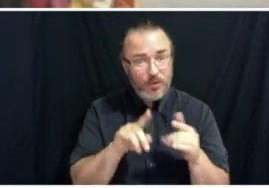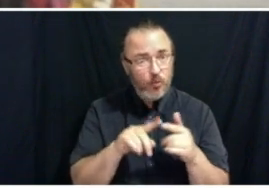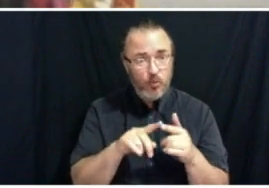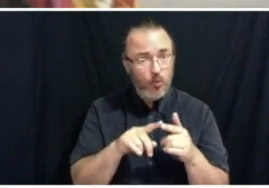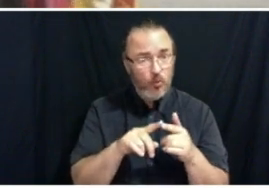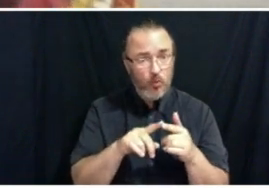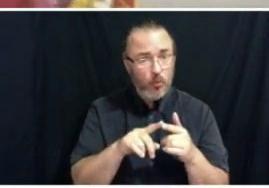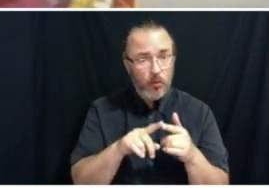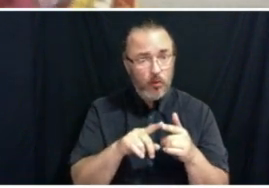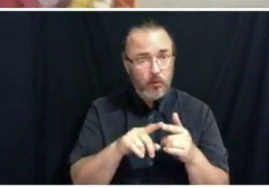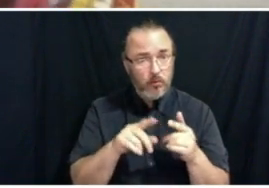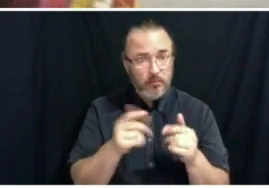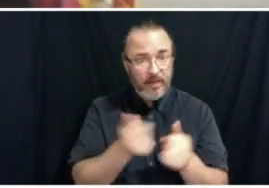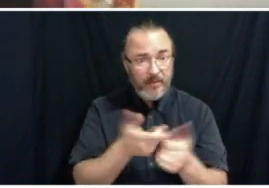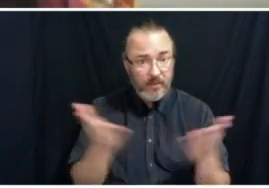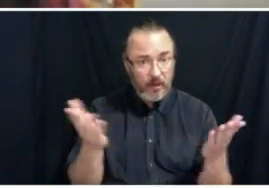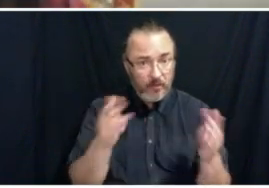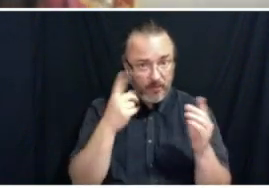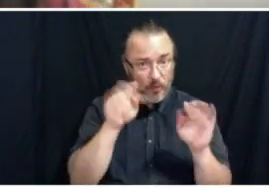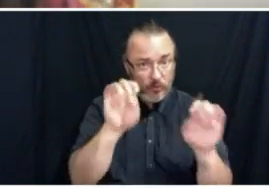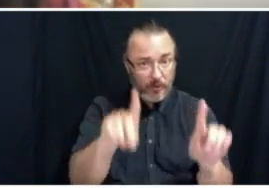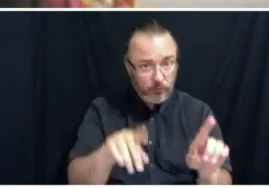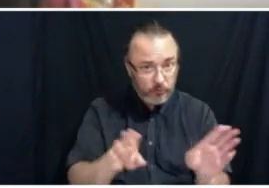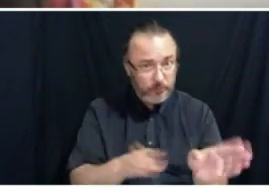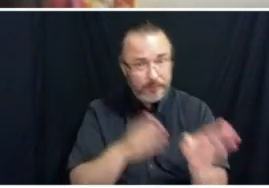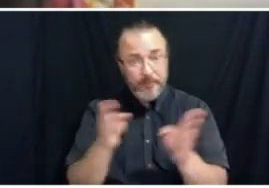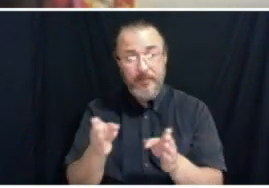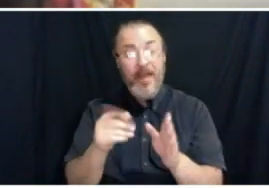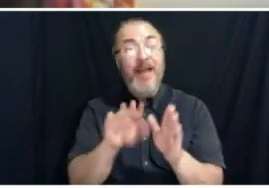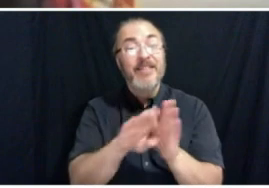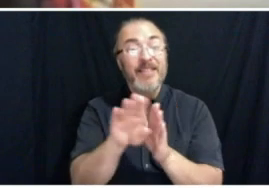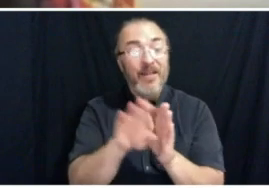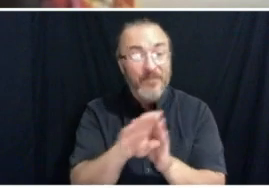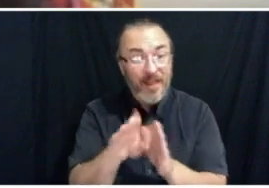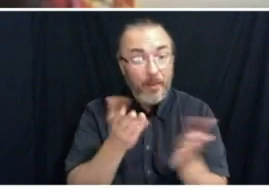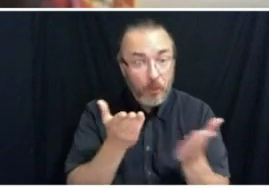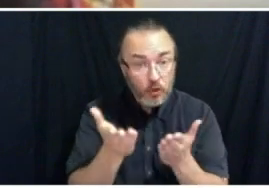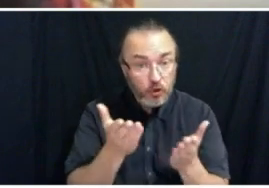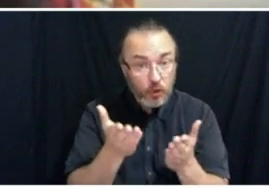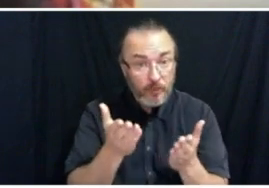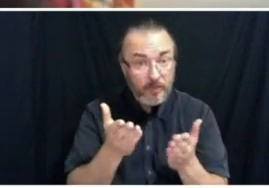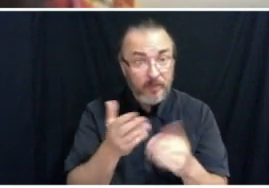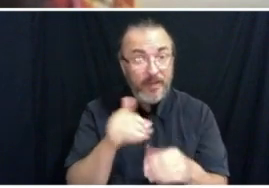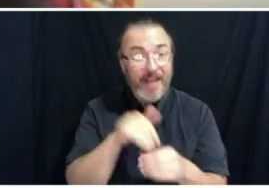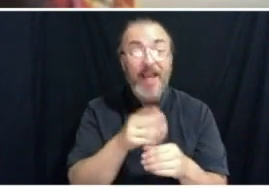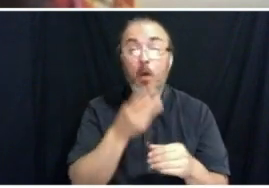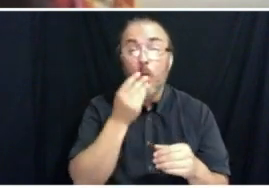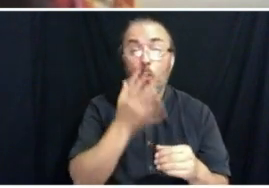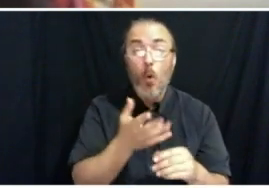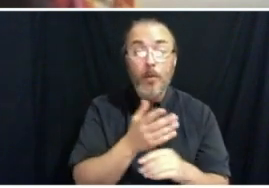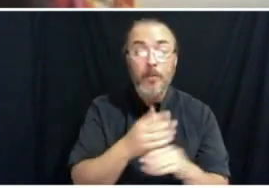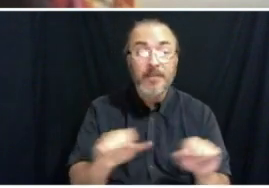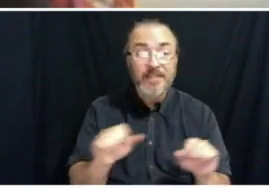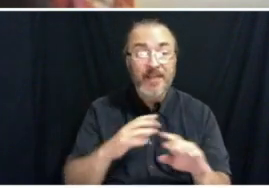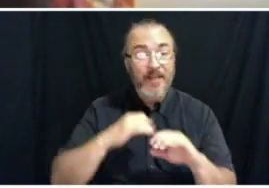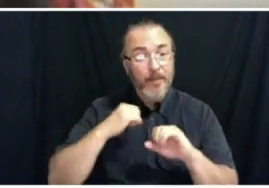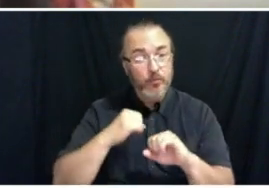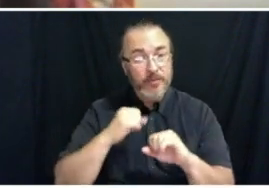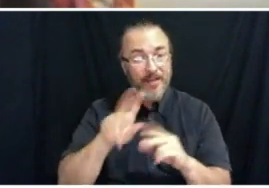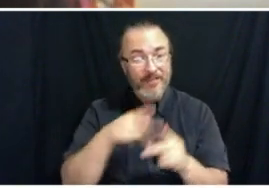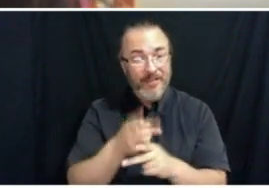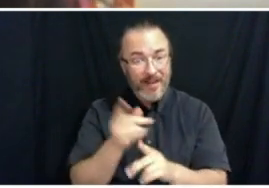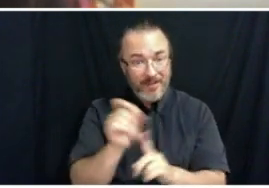attention and develop service in warm, safe, and protected environments. In